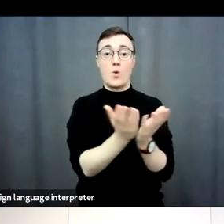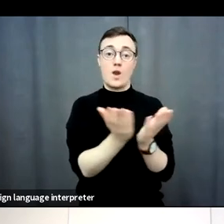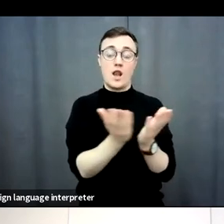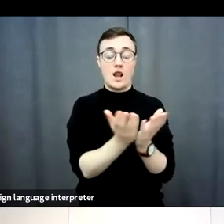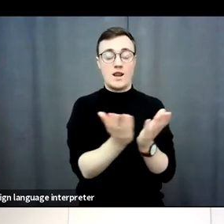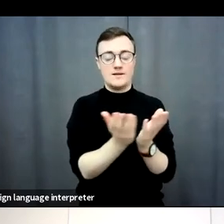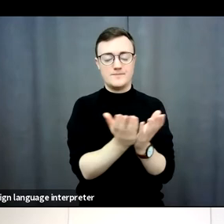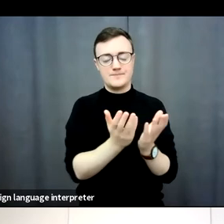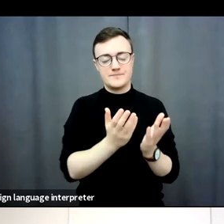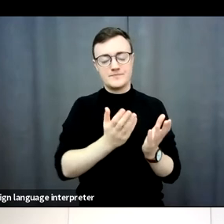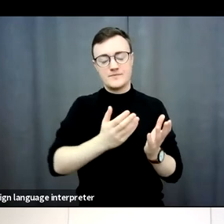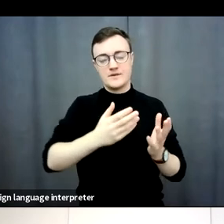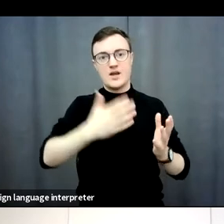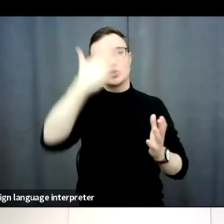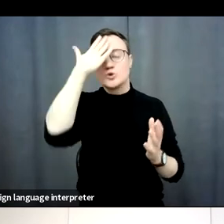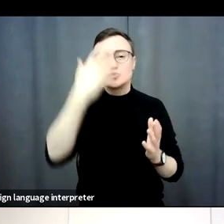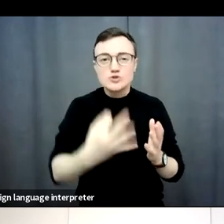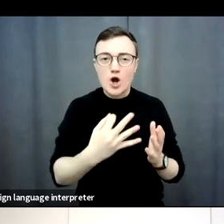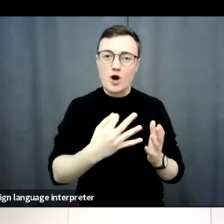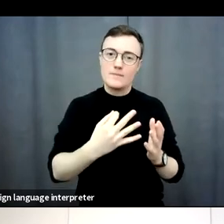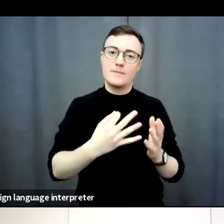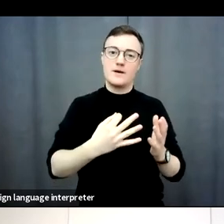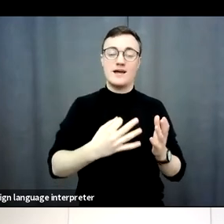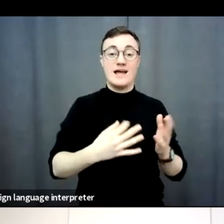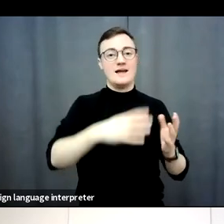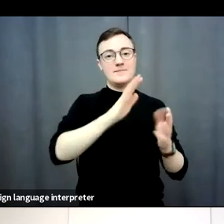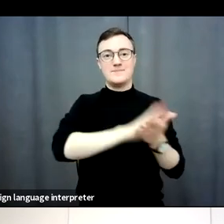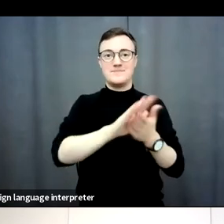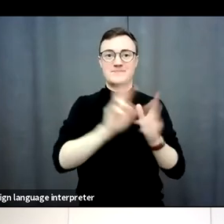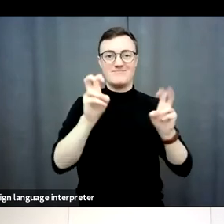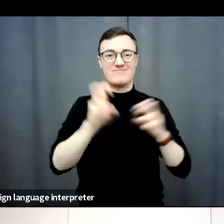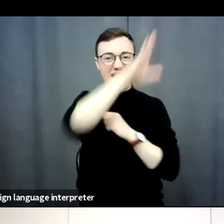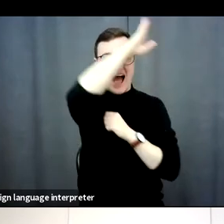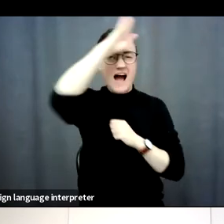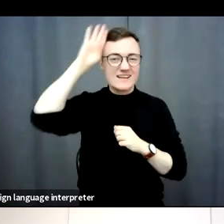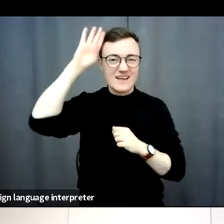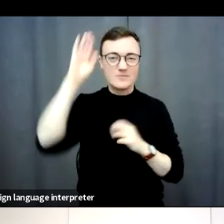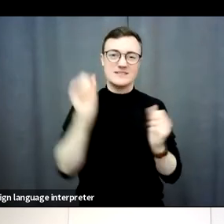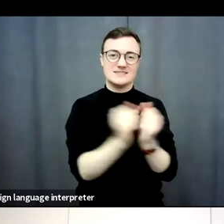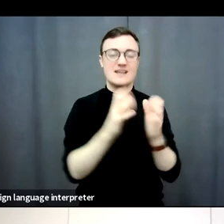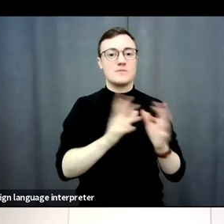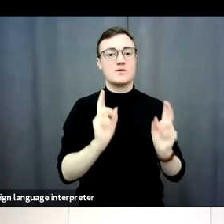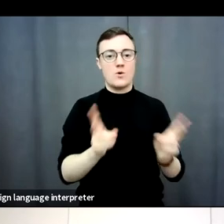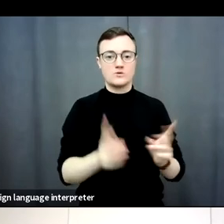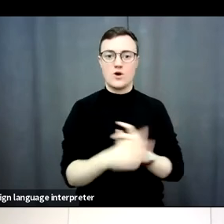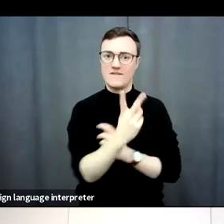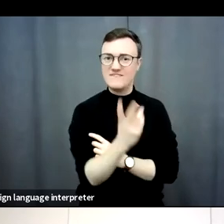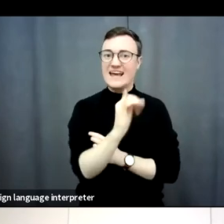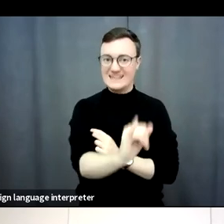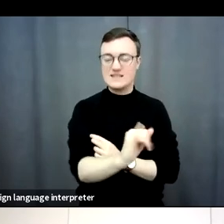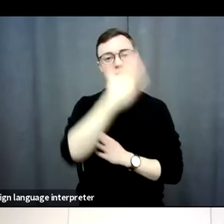skills and specific to visually impaired children, VI skills. Both